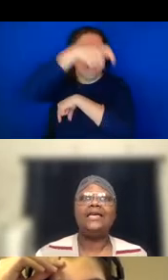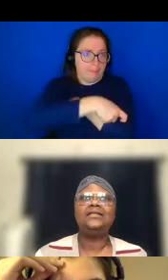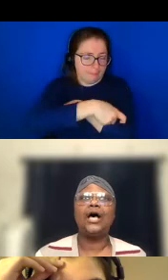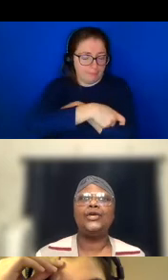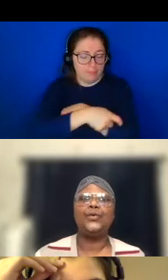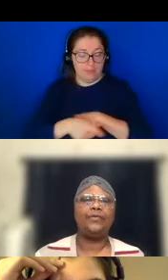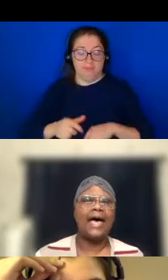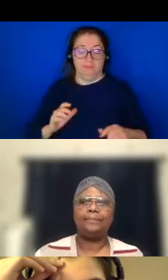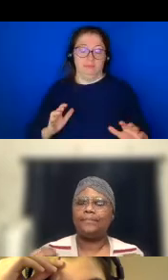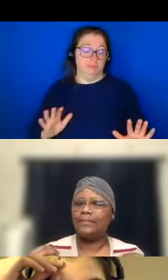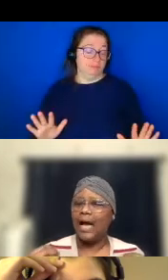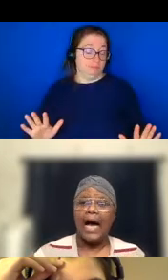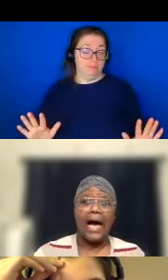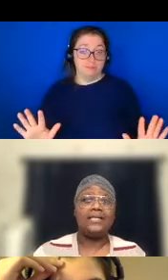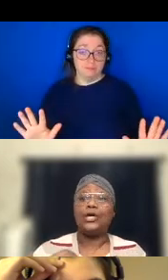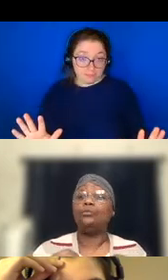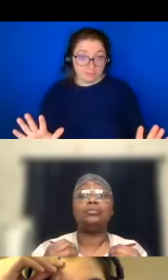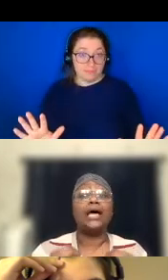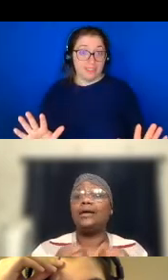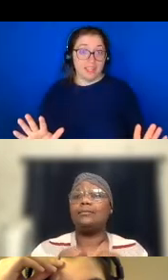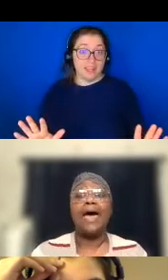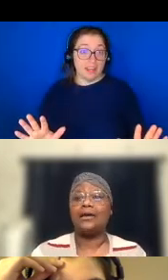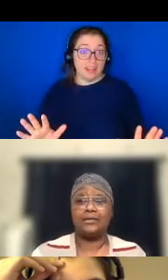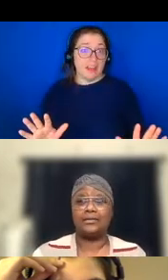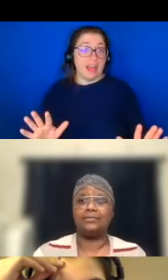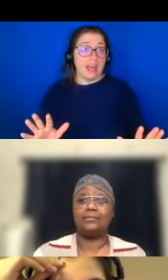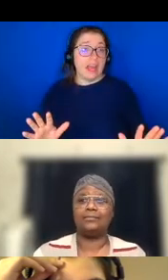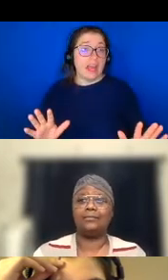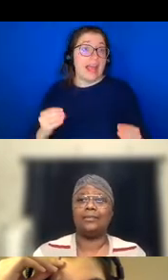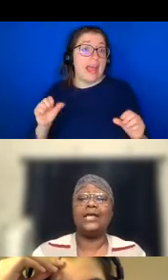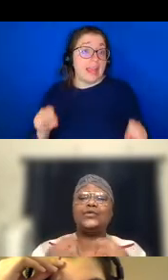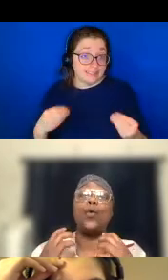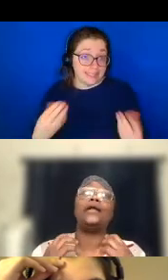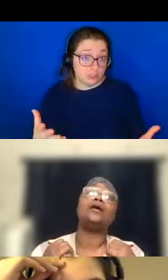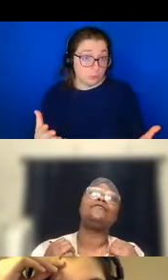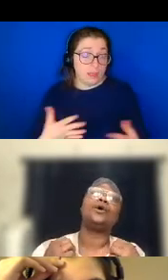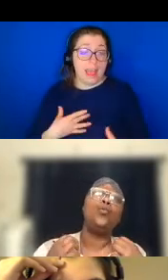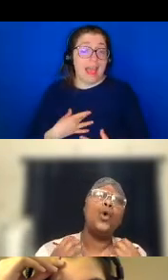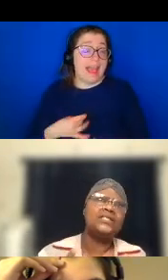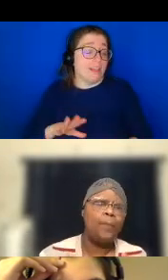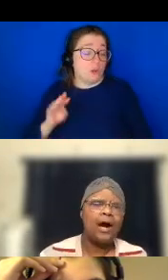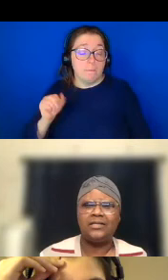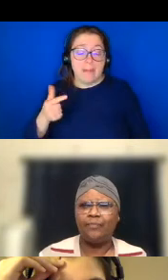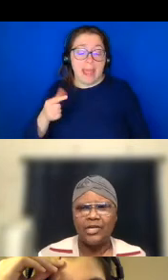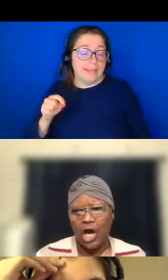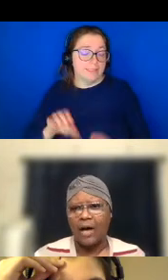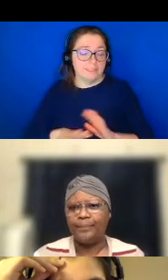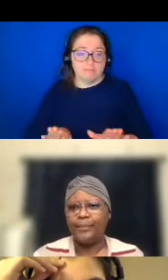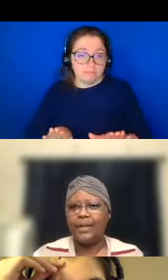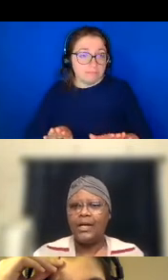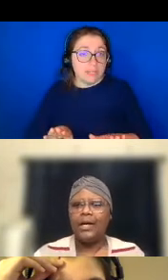I can tell you that I don't like maggots. It's one of the worst parts of my